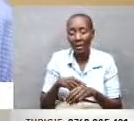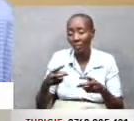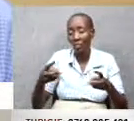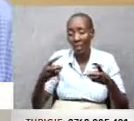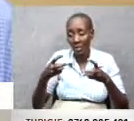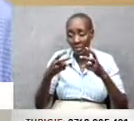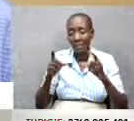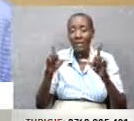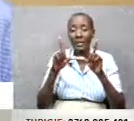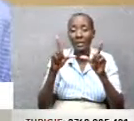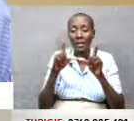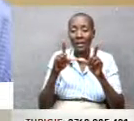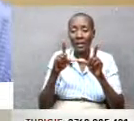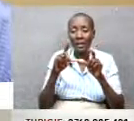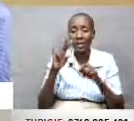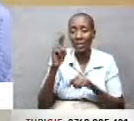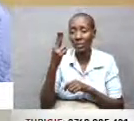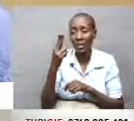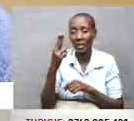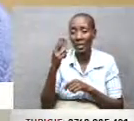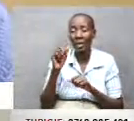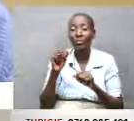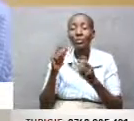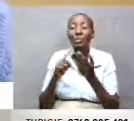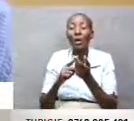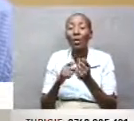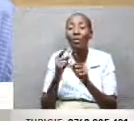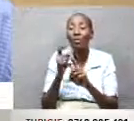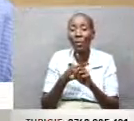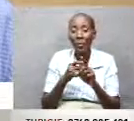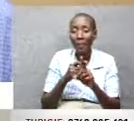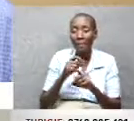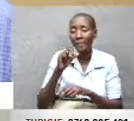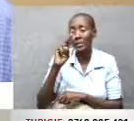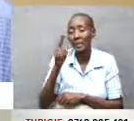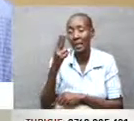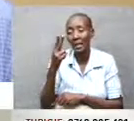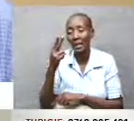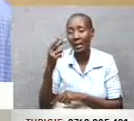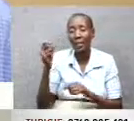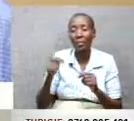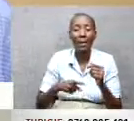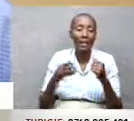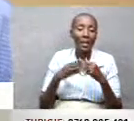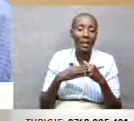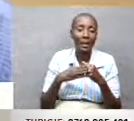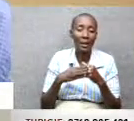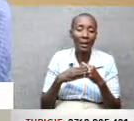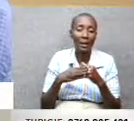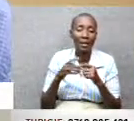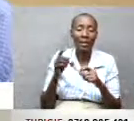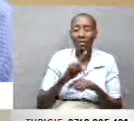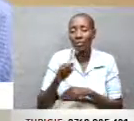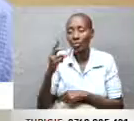the certificate that is on 2nd, they could have counted from 2nd of, I mean 2nd of September to 21